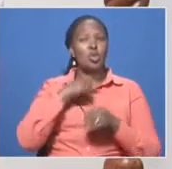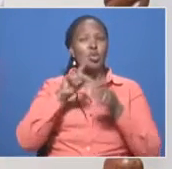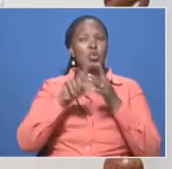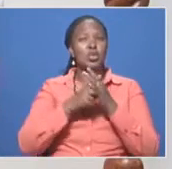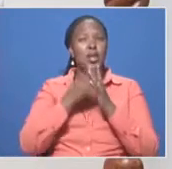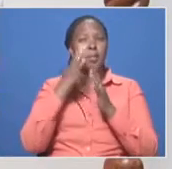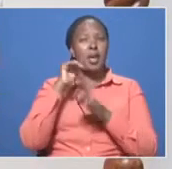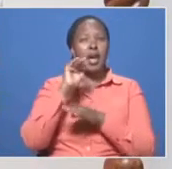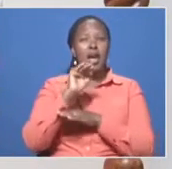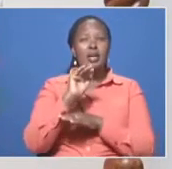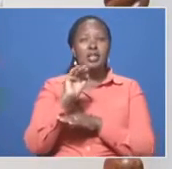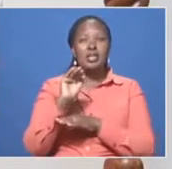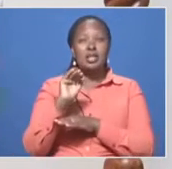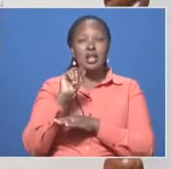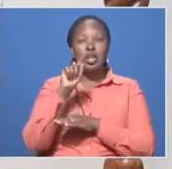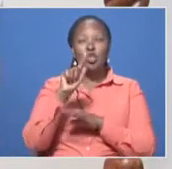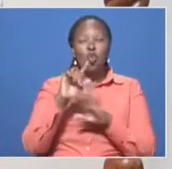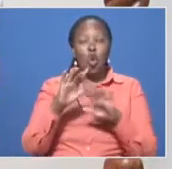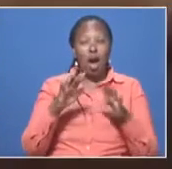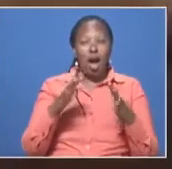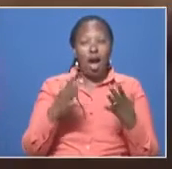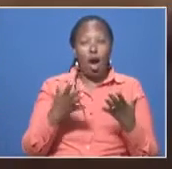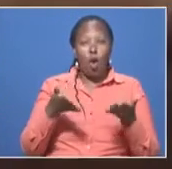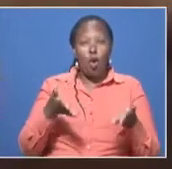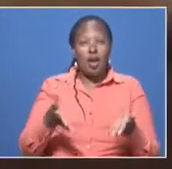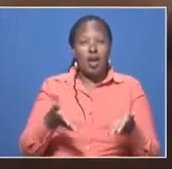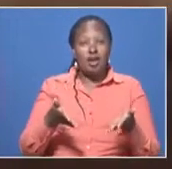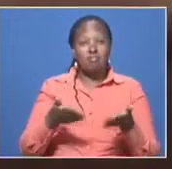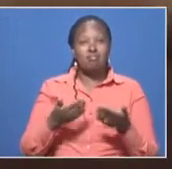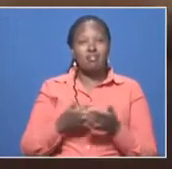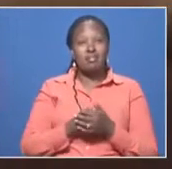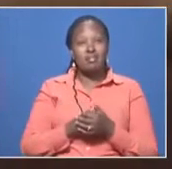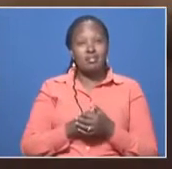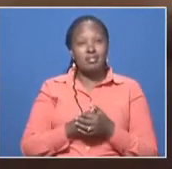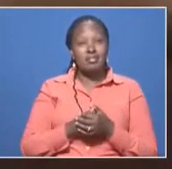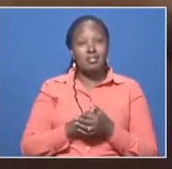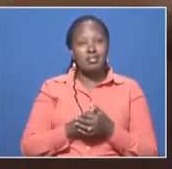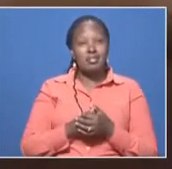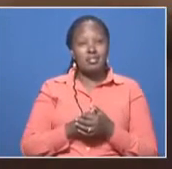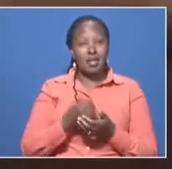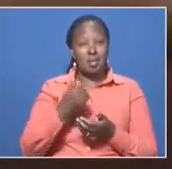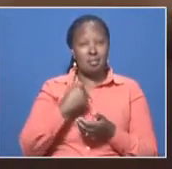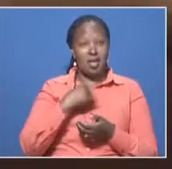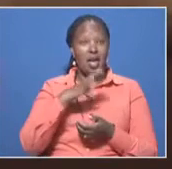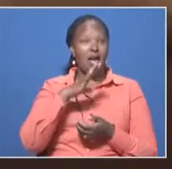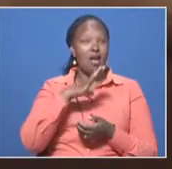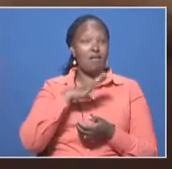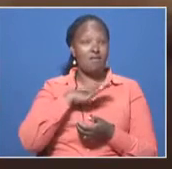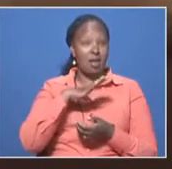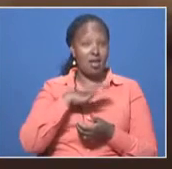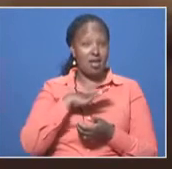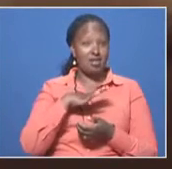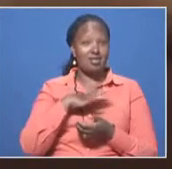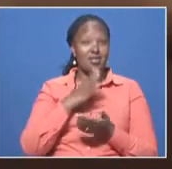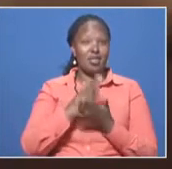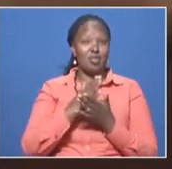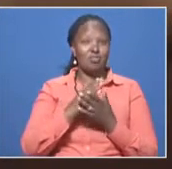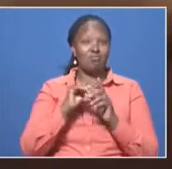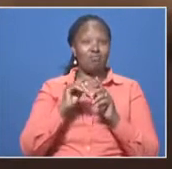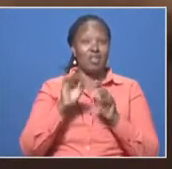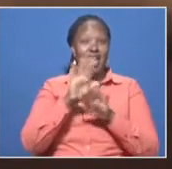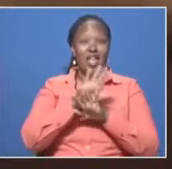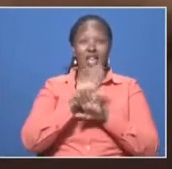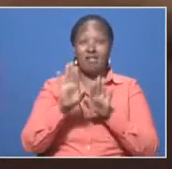asking, how are you doing? How are you coping? I'm doing fine. I'm doing great.